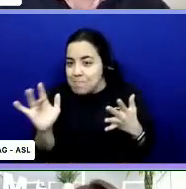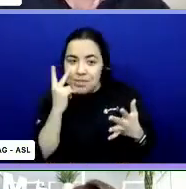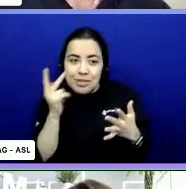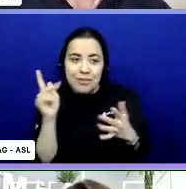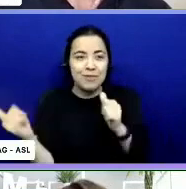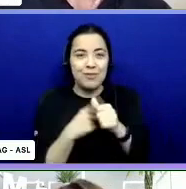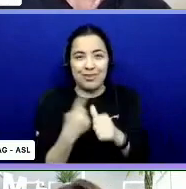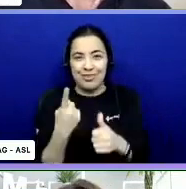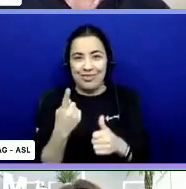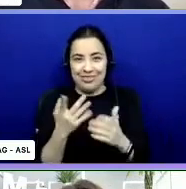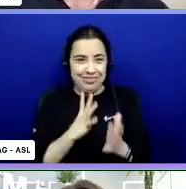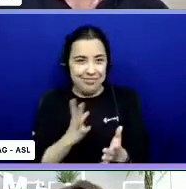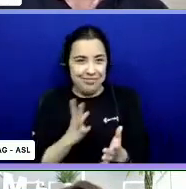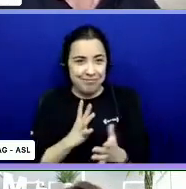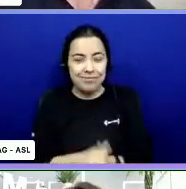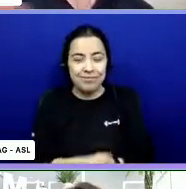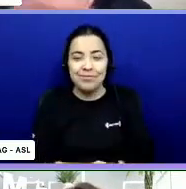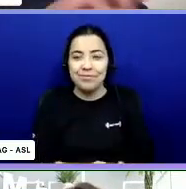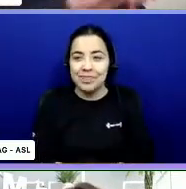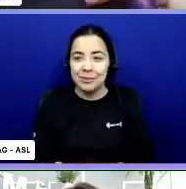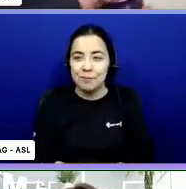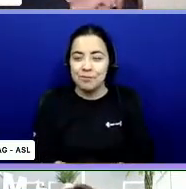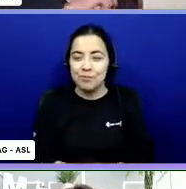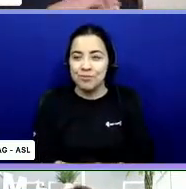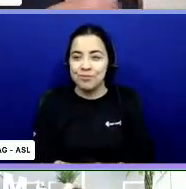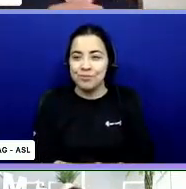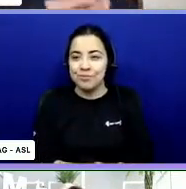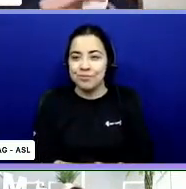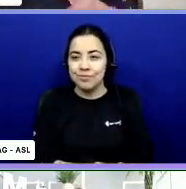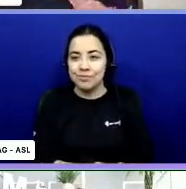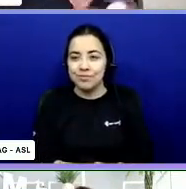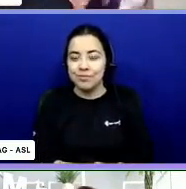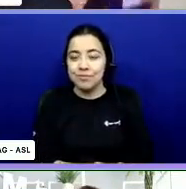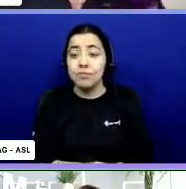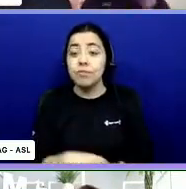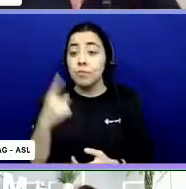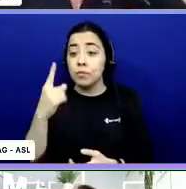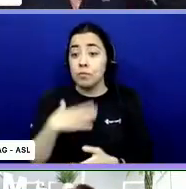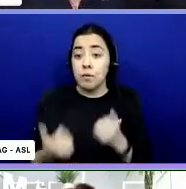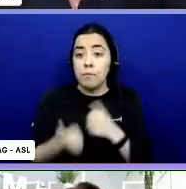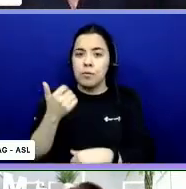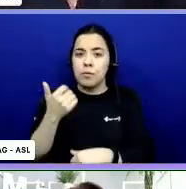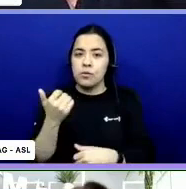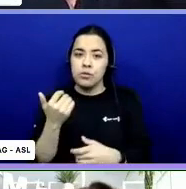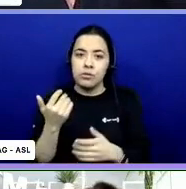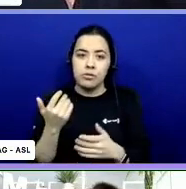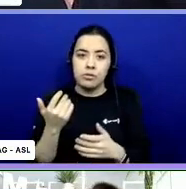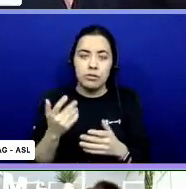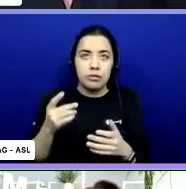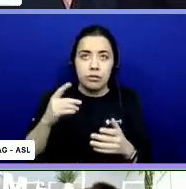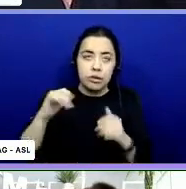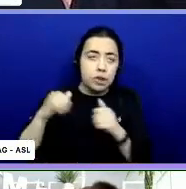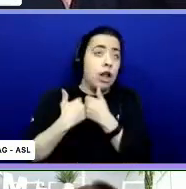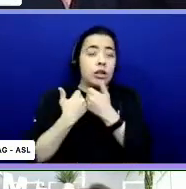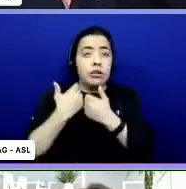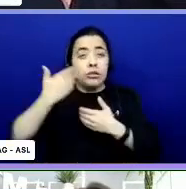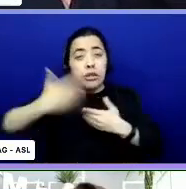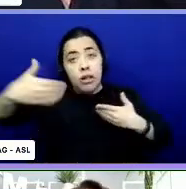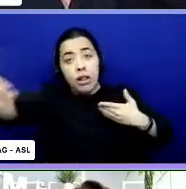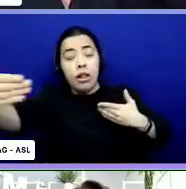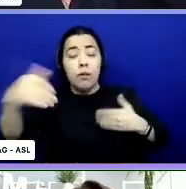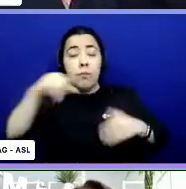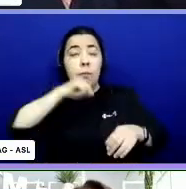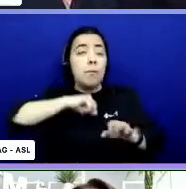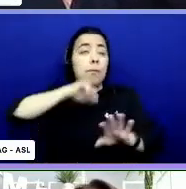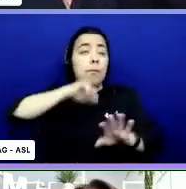first question here. All right. One of my most reappearing challenges is detecting div buttons,